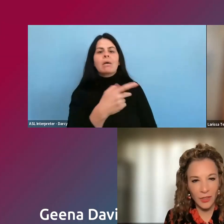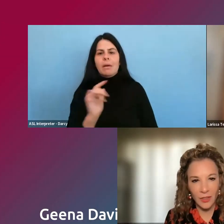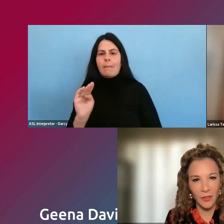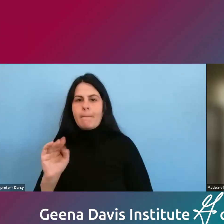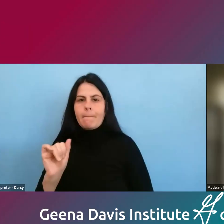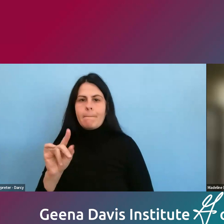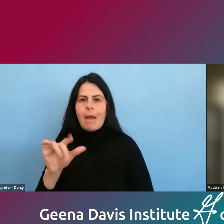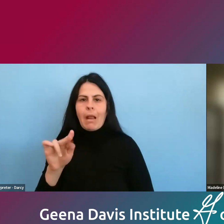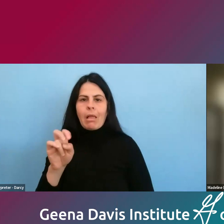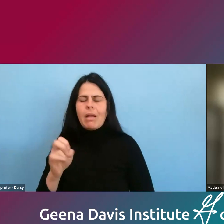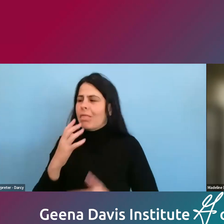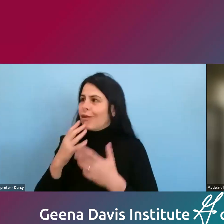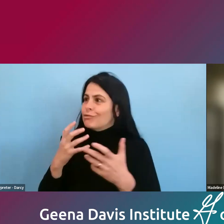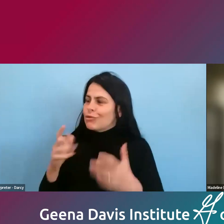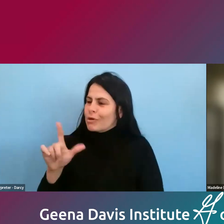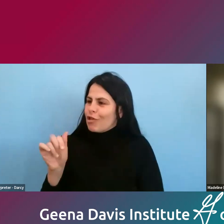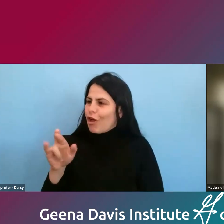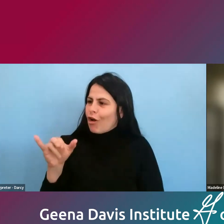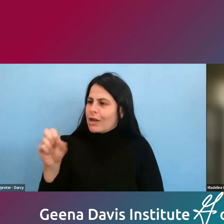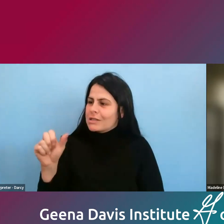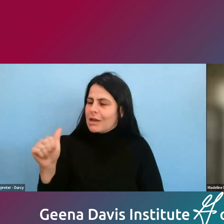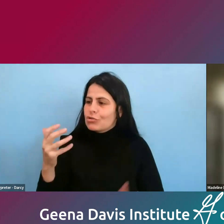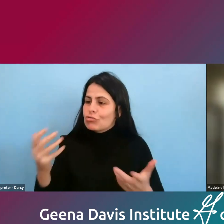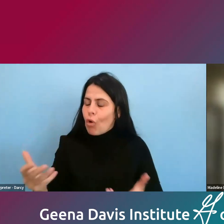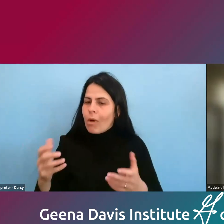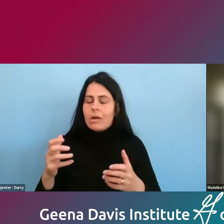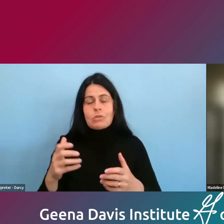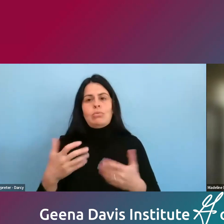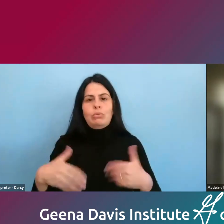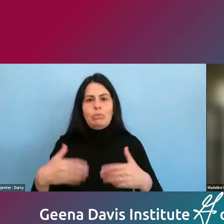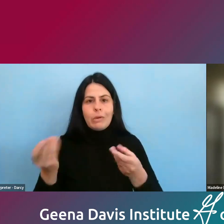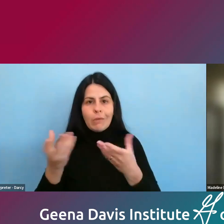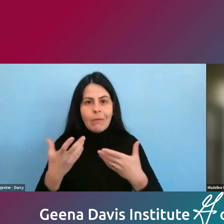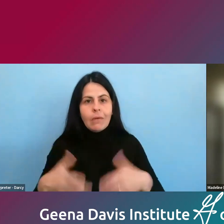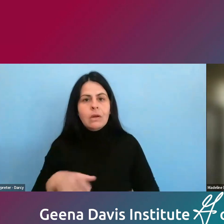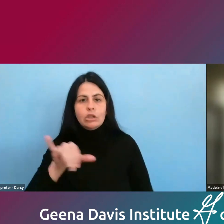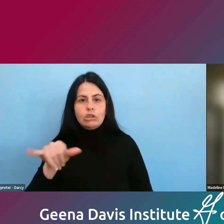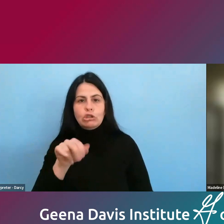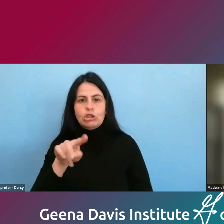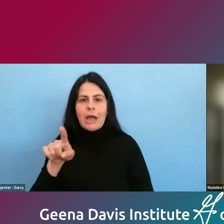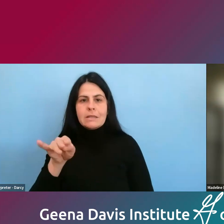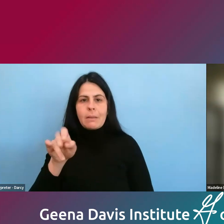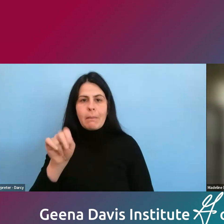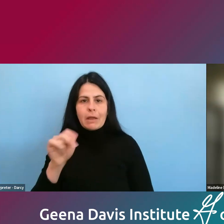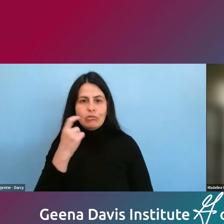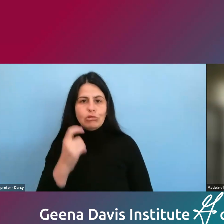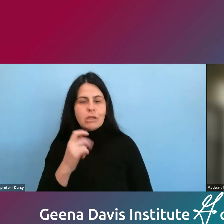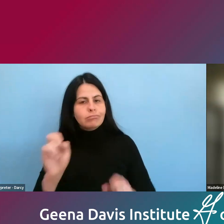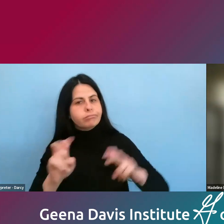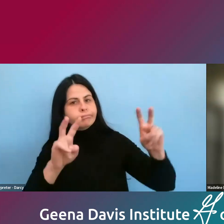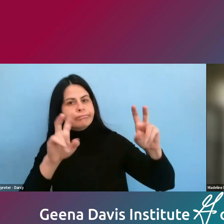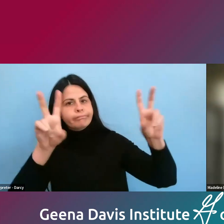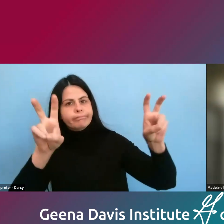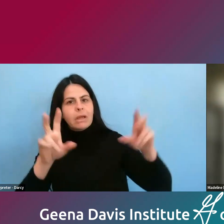much, Larissa. There's a lot to unpack. And Jasmine just posted this in the chat, but for everyone listening, the report